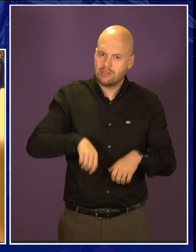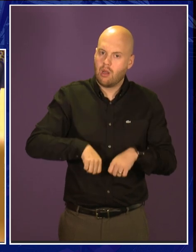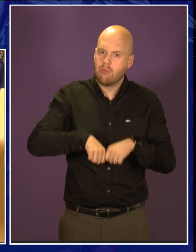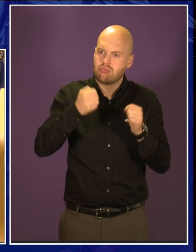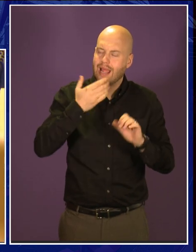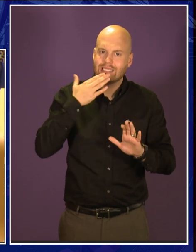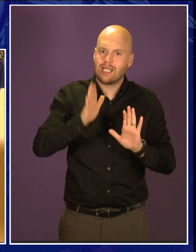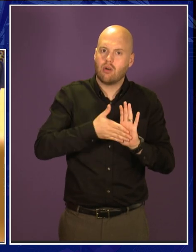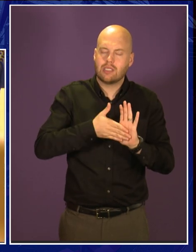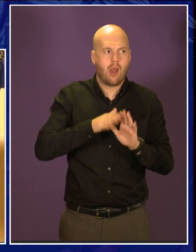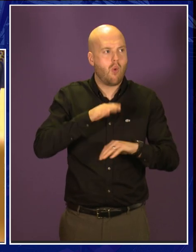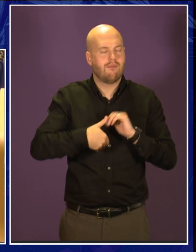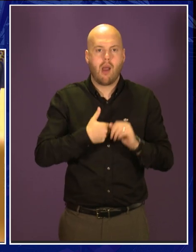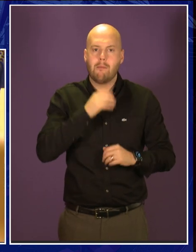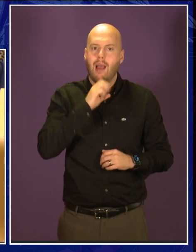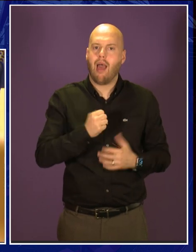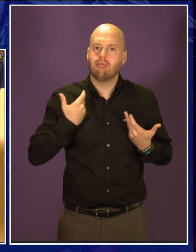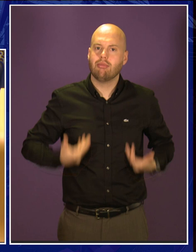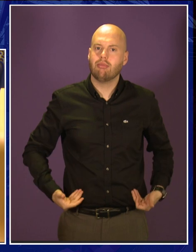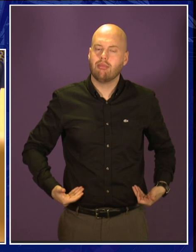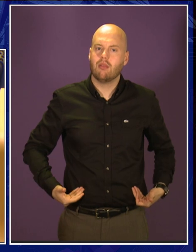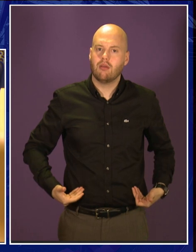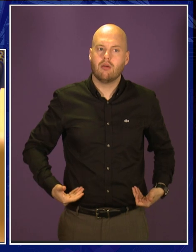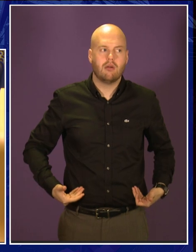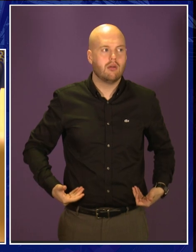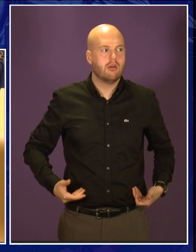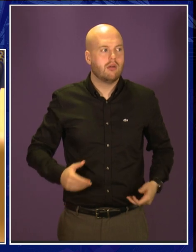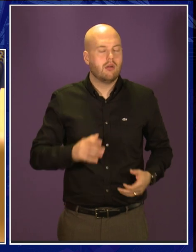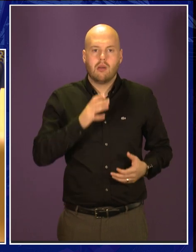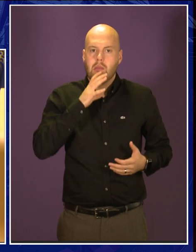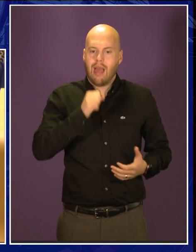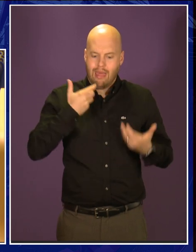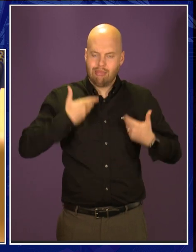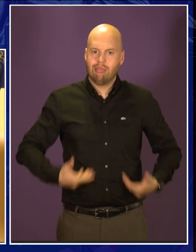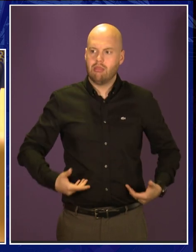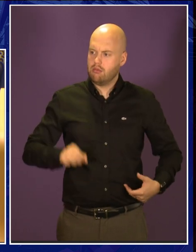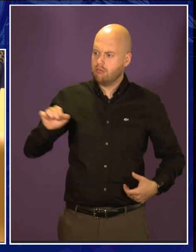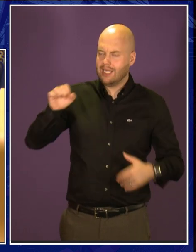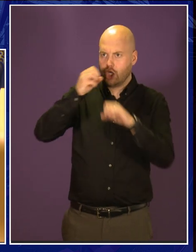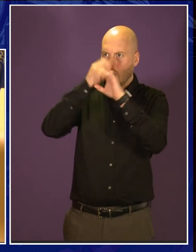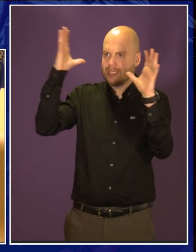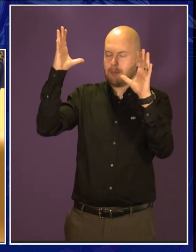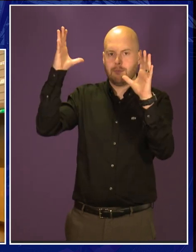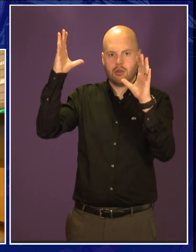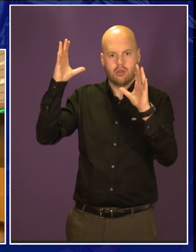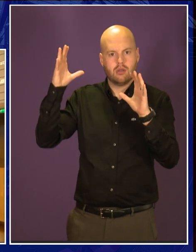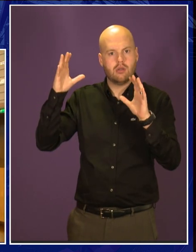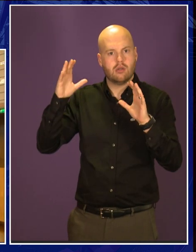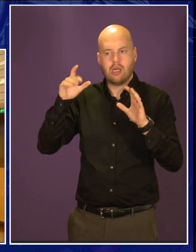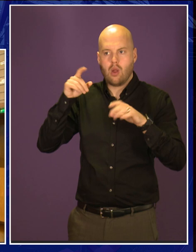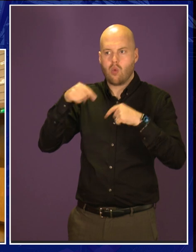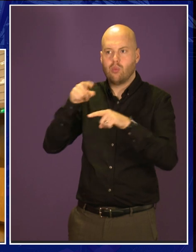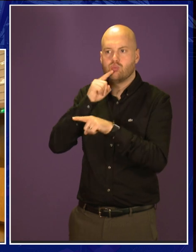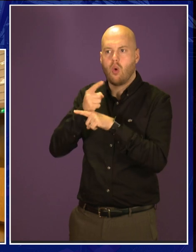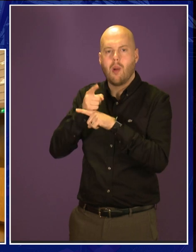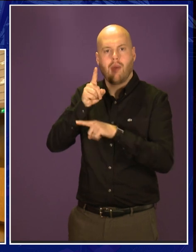about what is a man mean, and put the man in different concept, which is that what I mean of make it